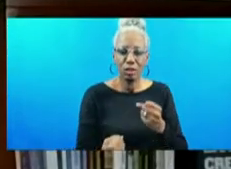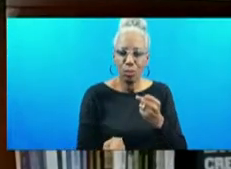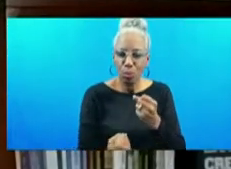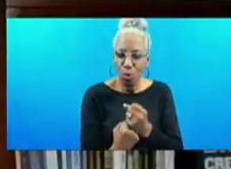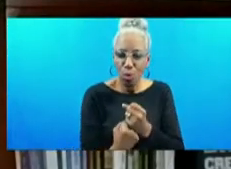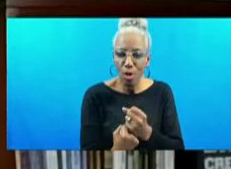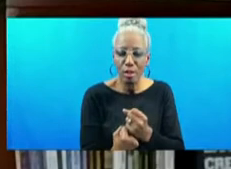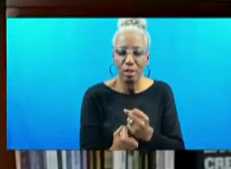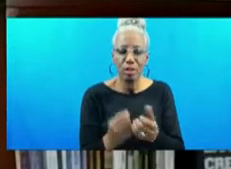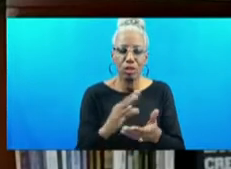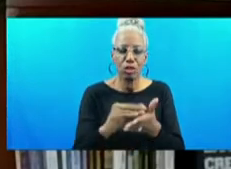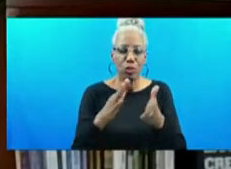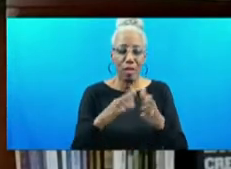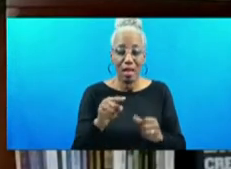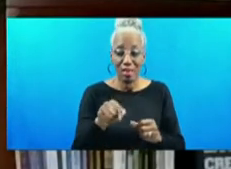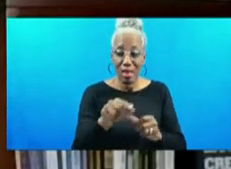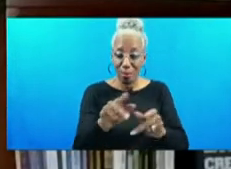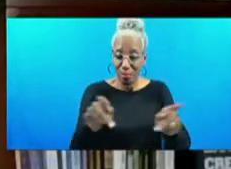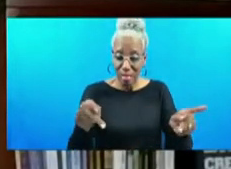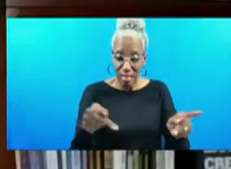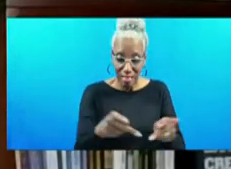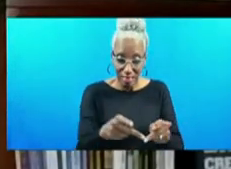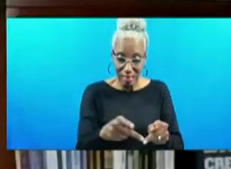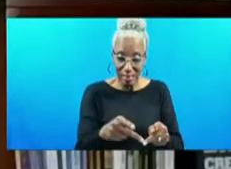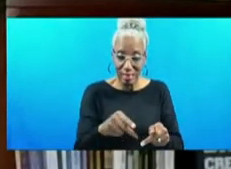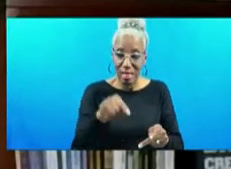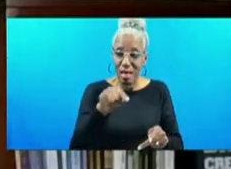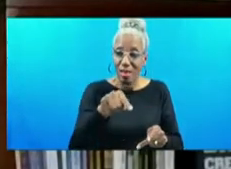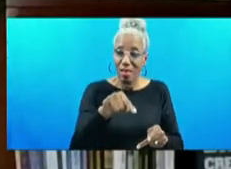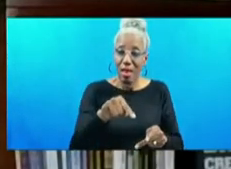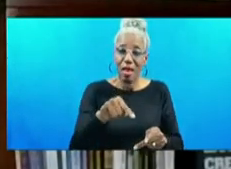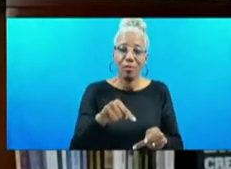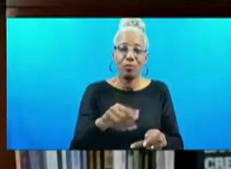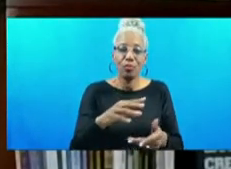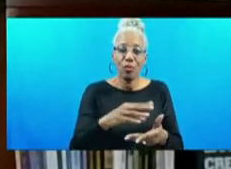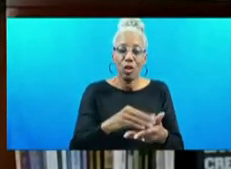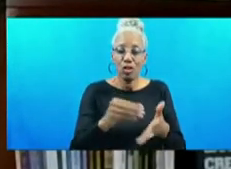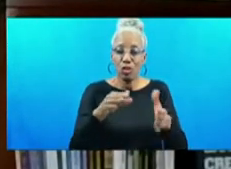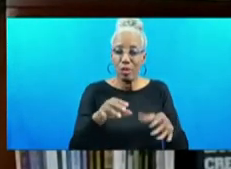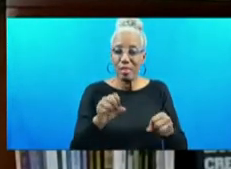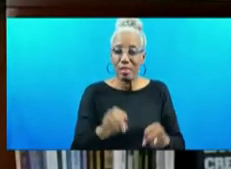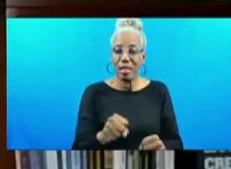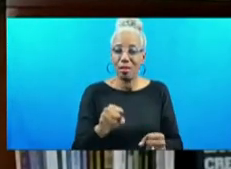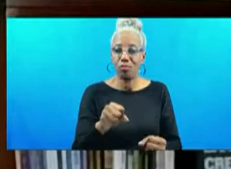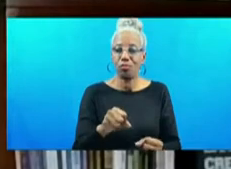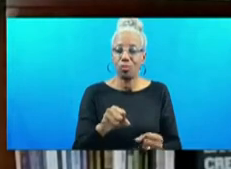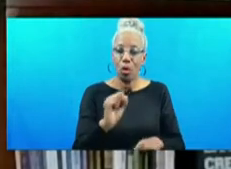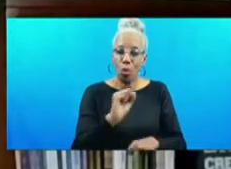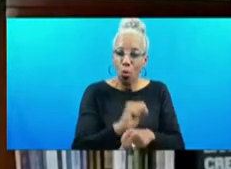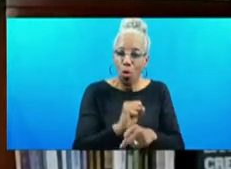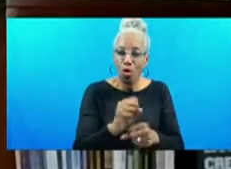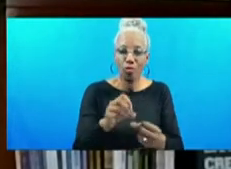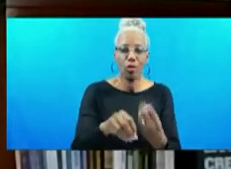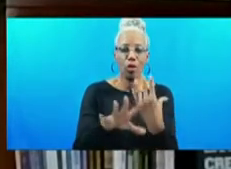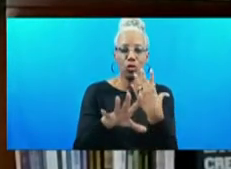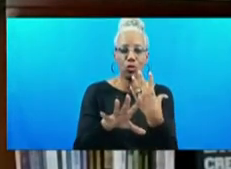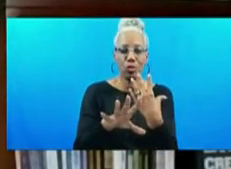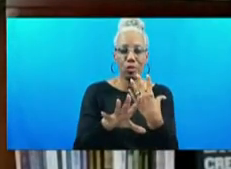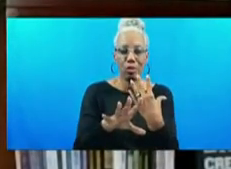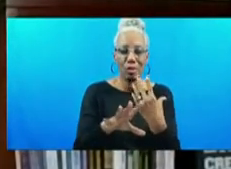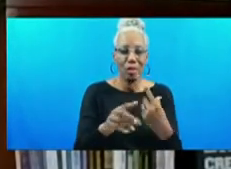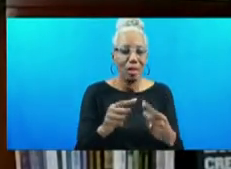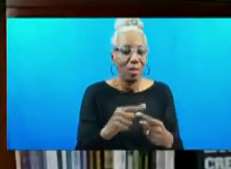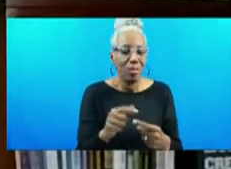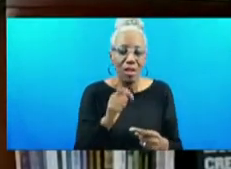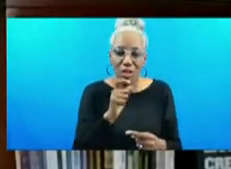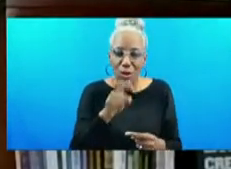able to work within the virtual learning environment and not have to navigate being at home by themselves and all of